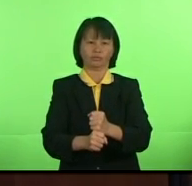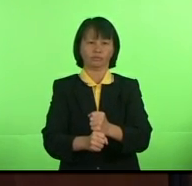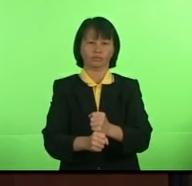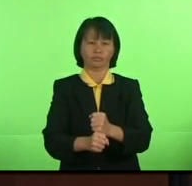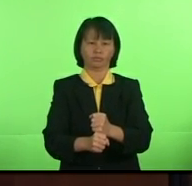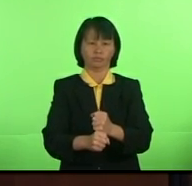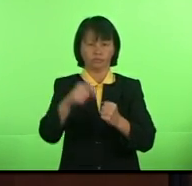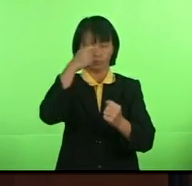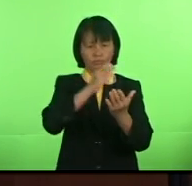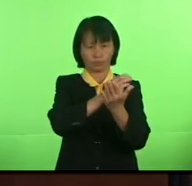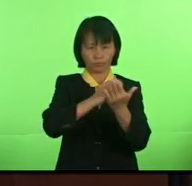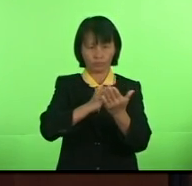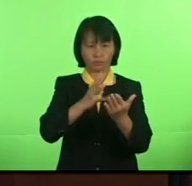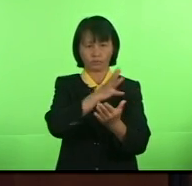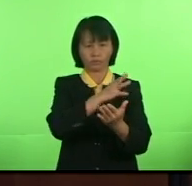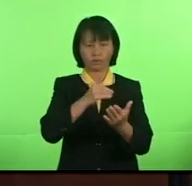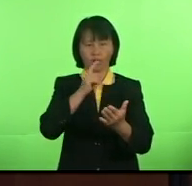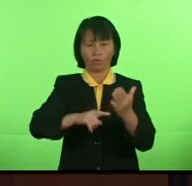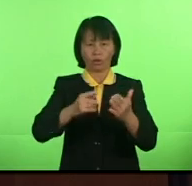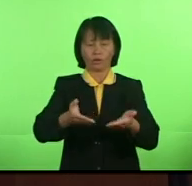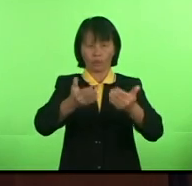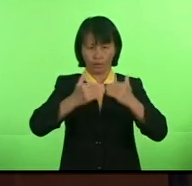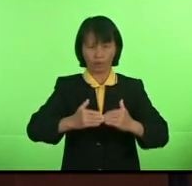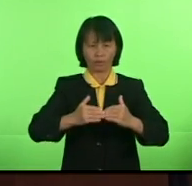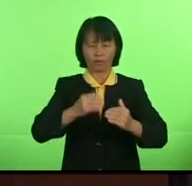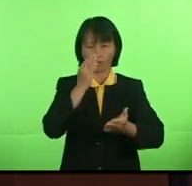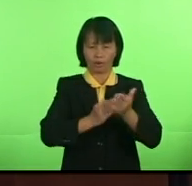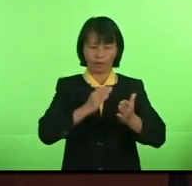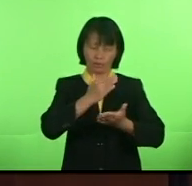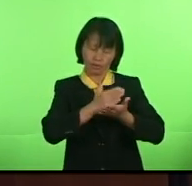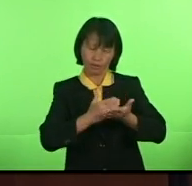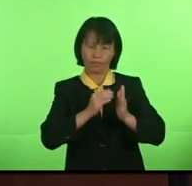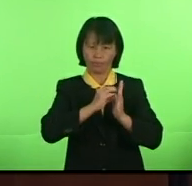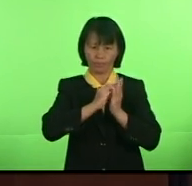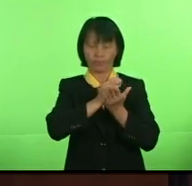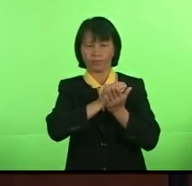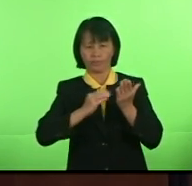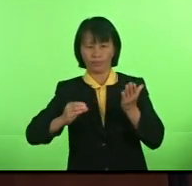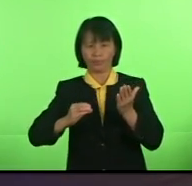for this paragraph and what is to come in next few paragraphs.